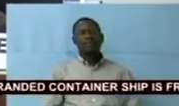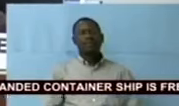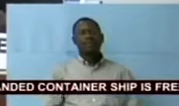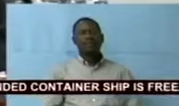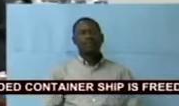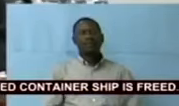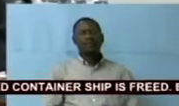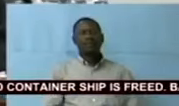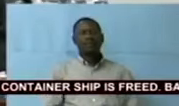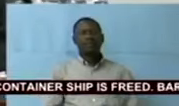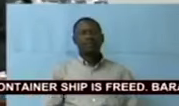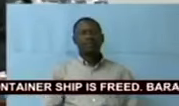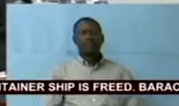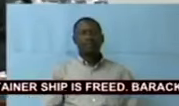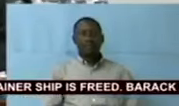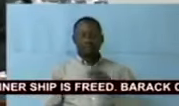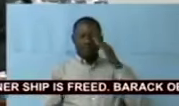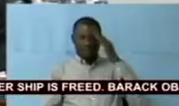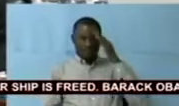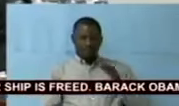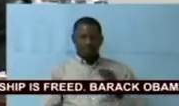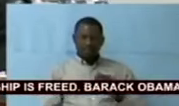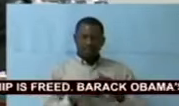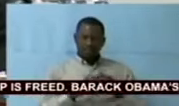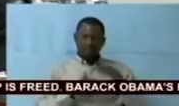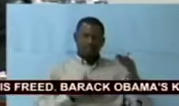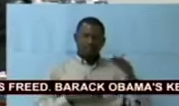Thank you very much.